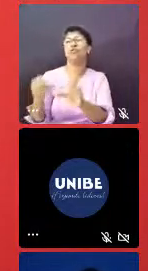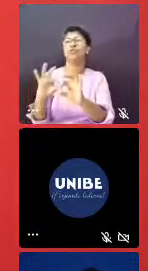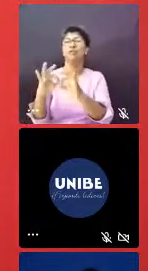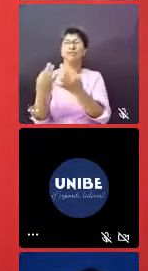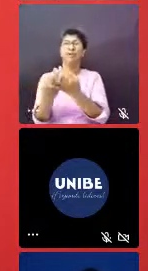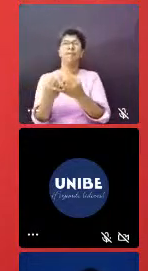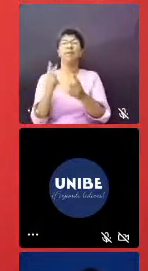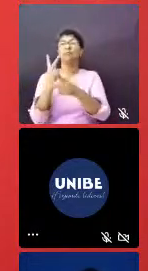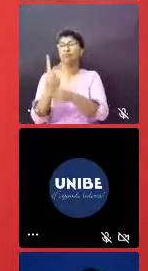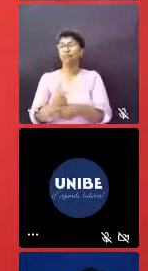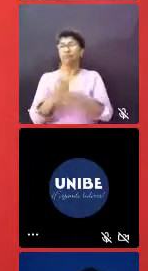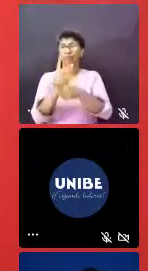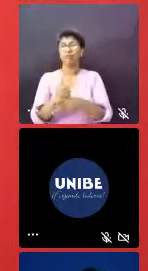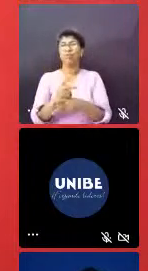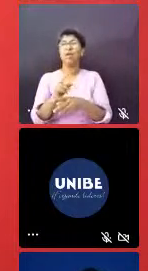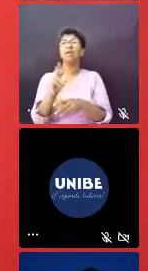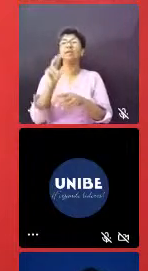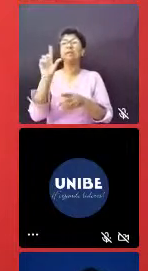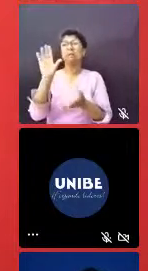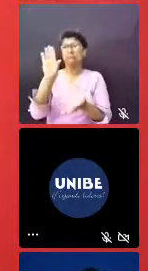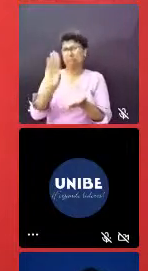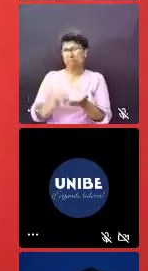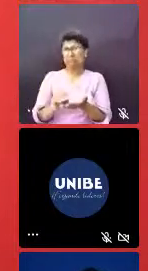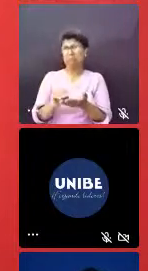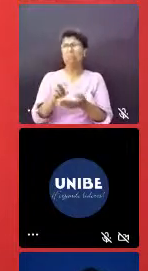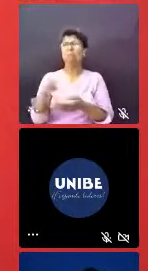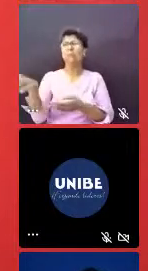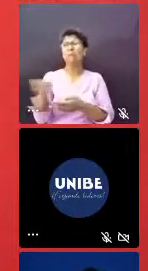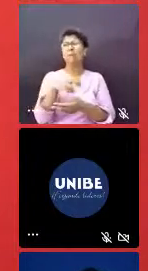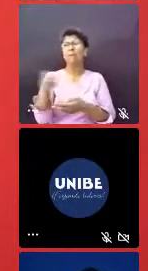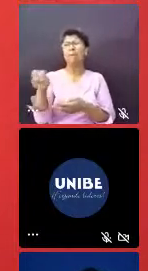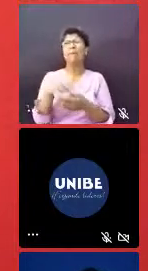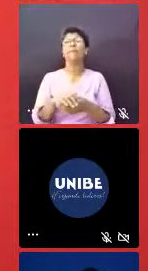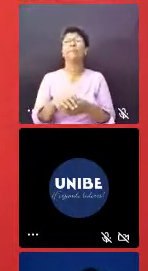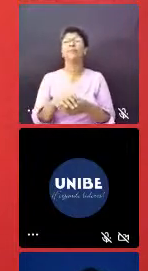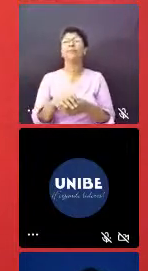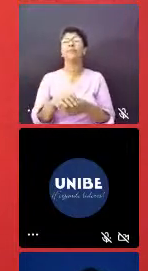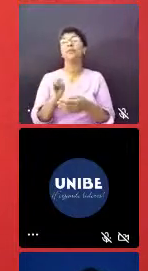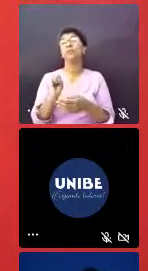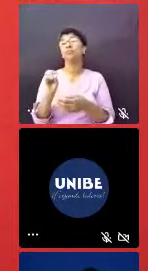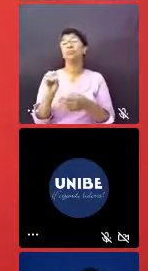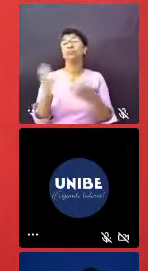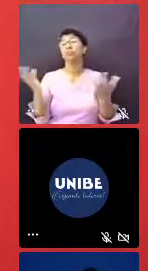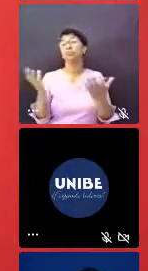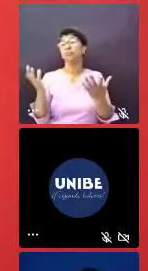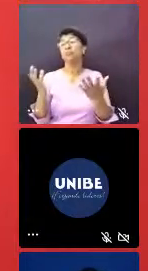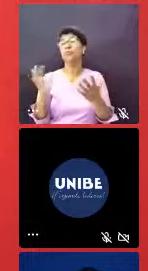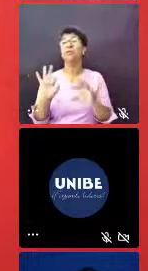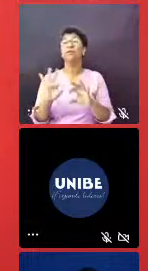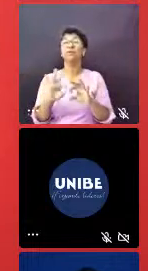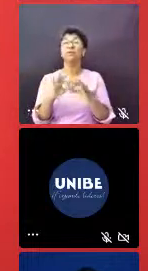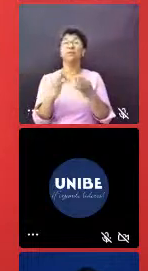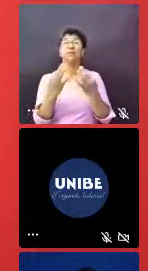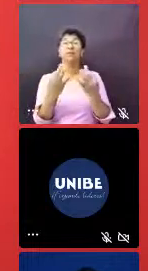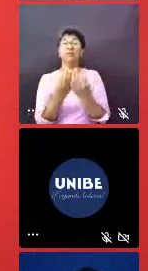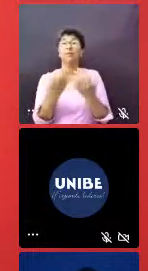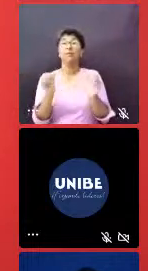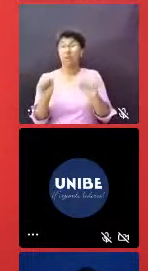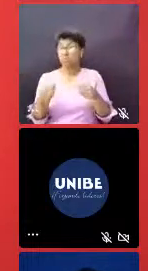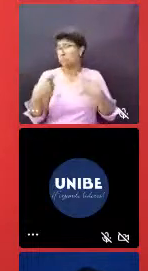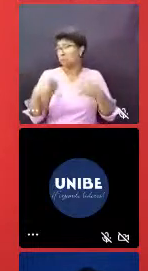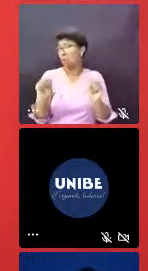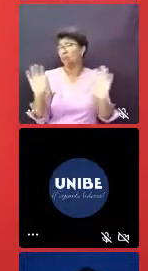families. There's much less mobility, so at least the families try